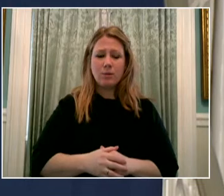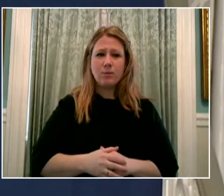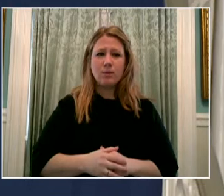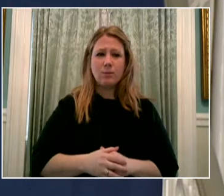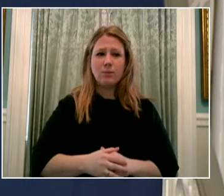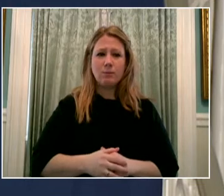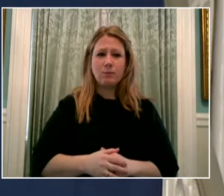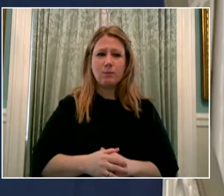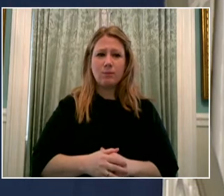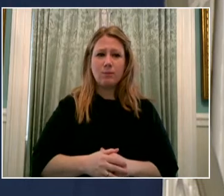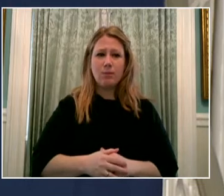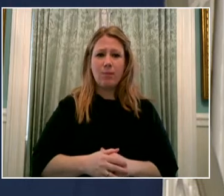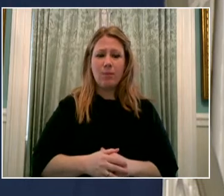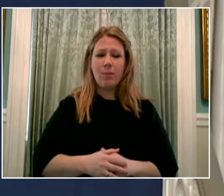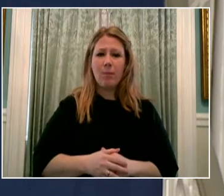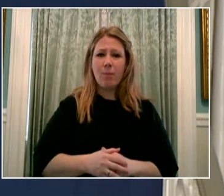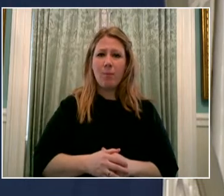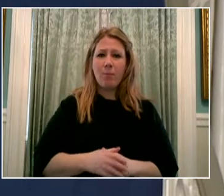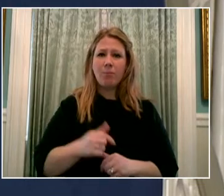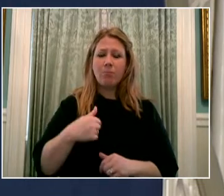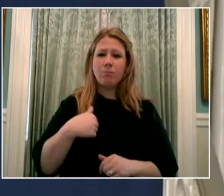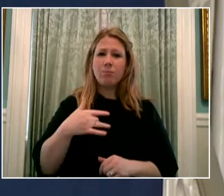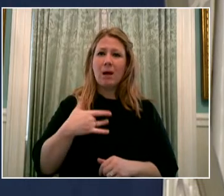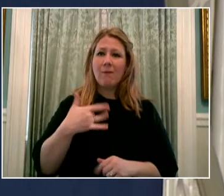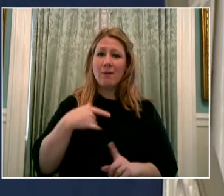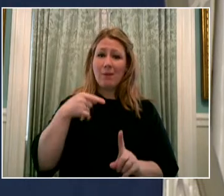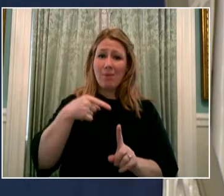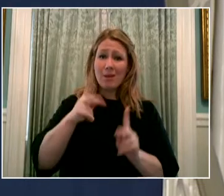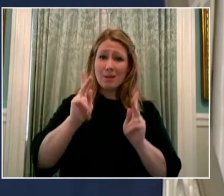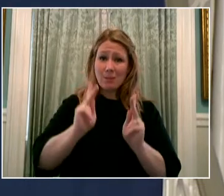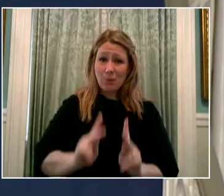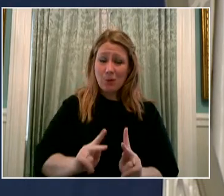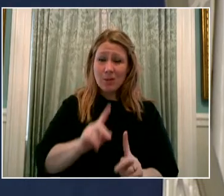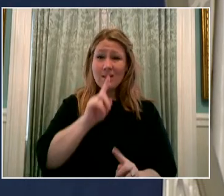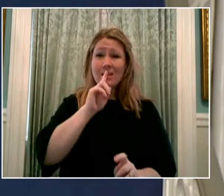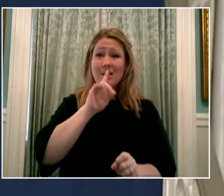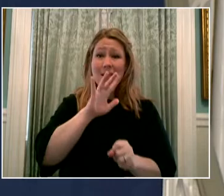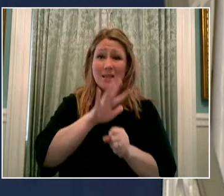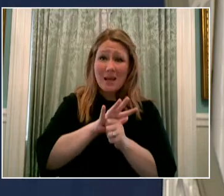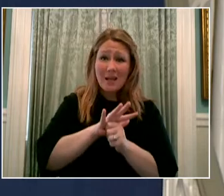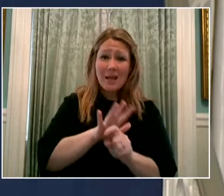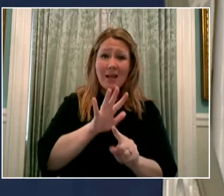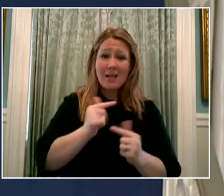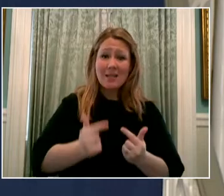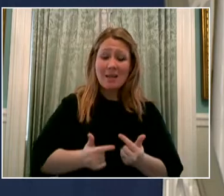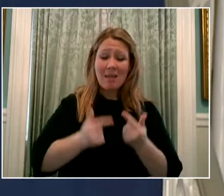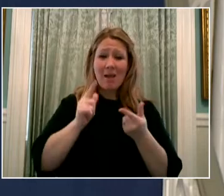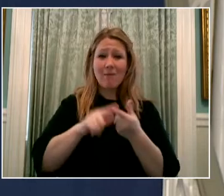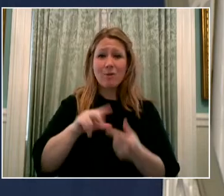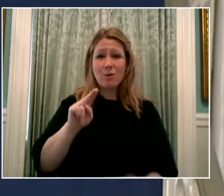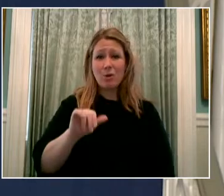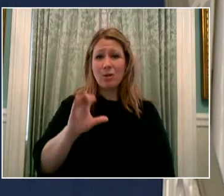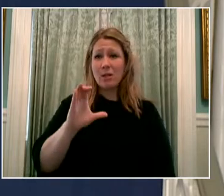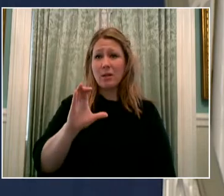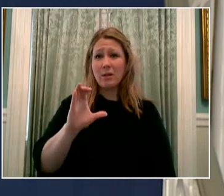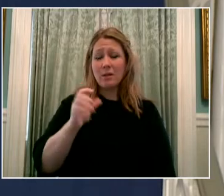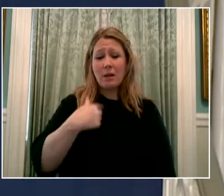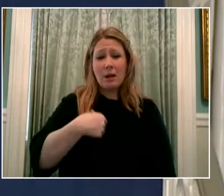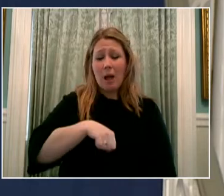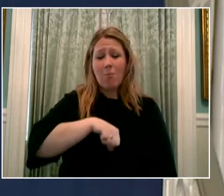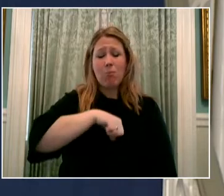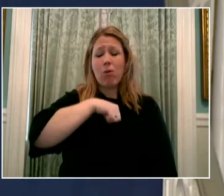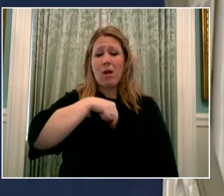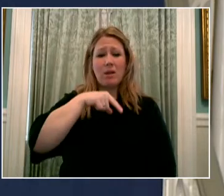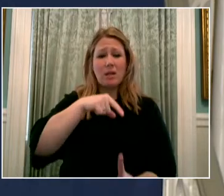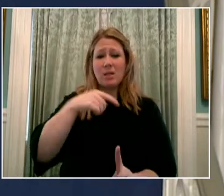that this is a person who has dedicated his life to his city, and I'm proud to have him as the chief of department.